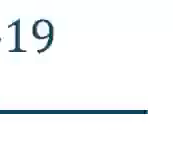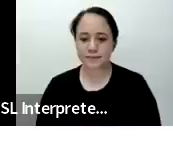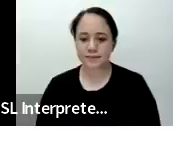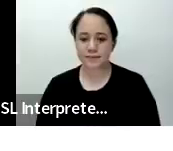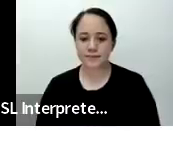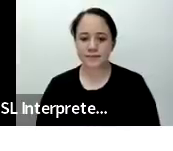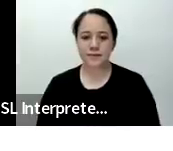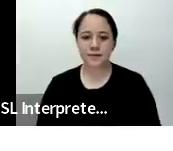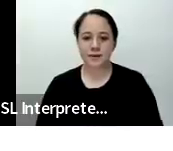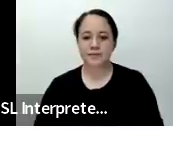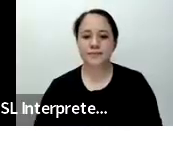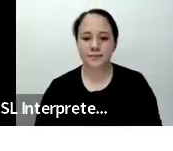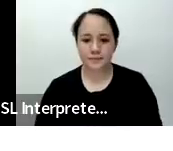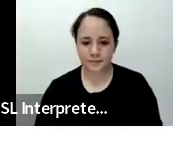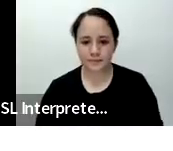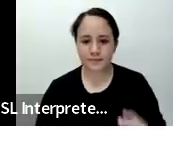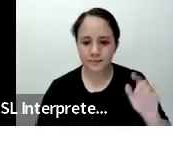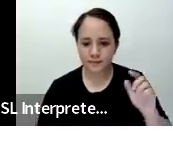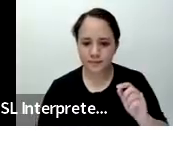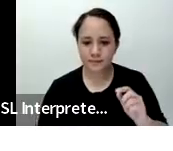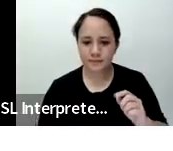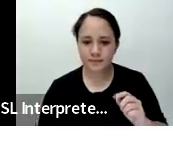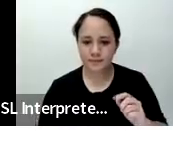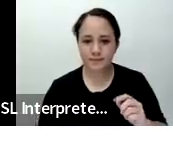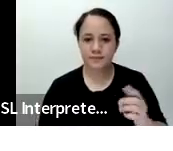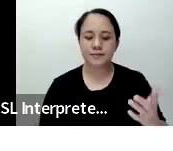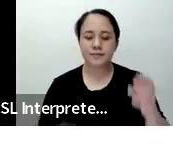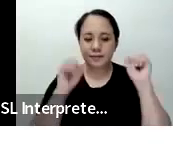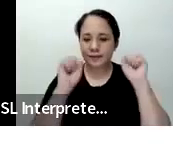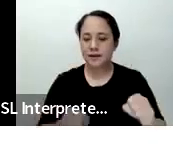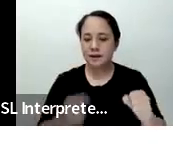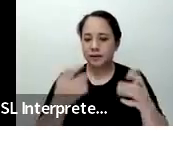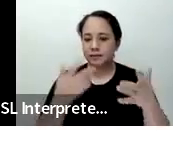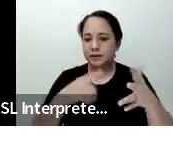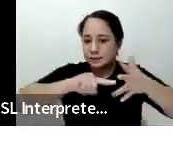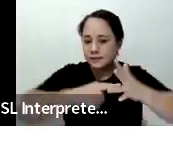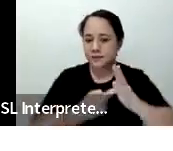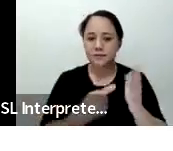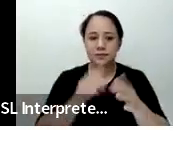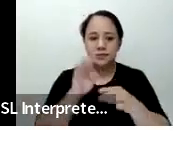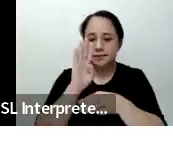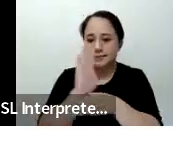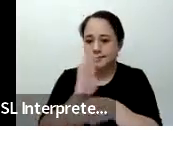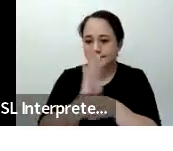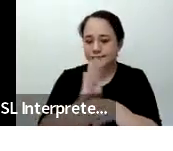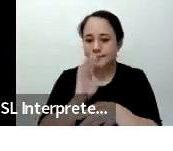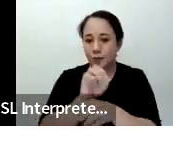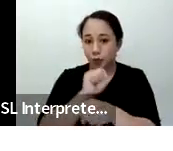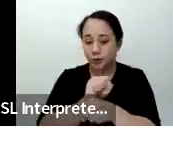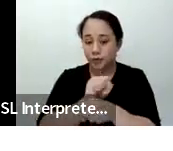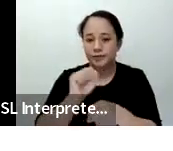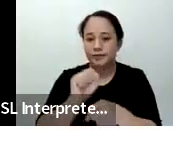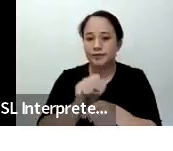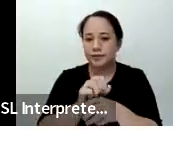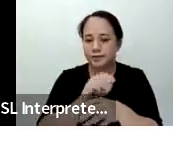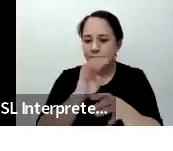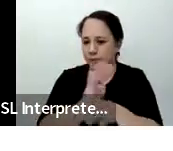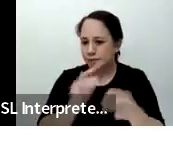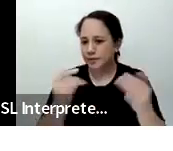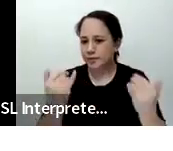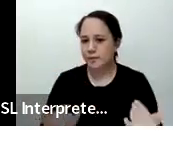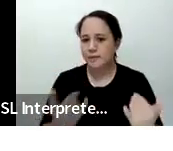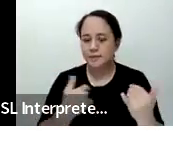smaller number of COVID-19 cohort will also be entering the labor market. With a cohort size far less than their